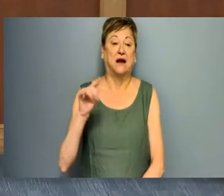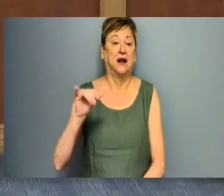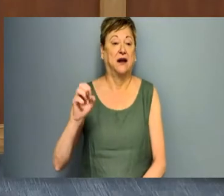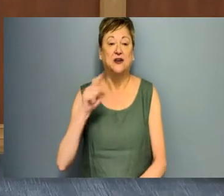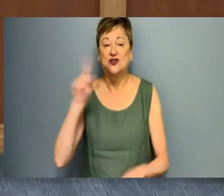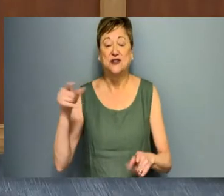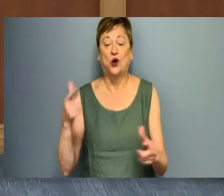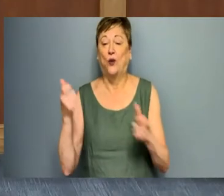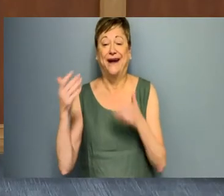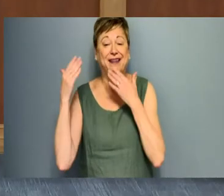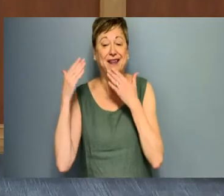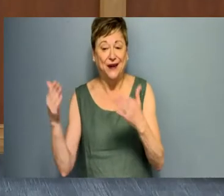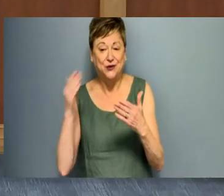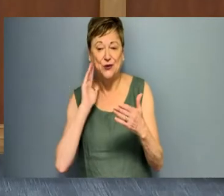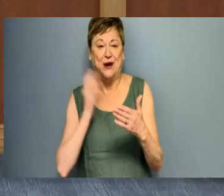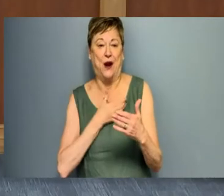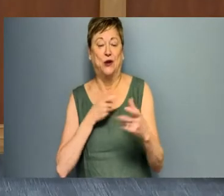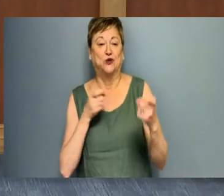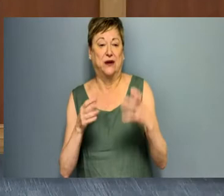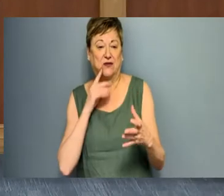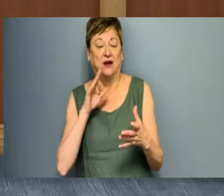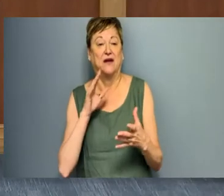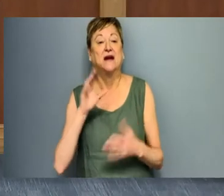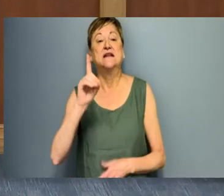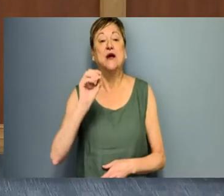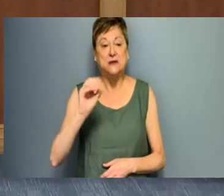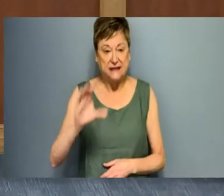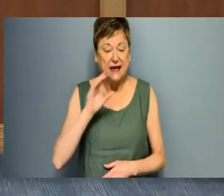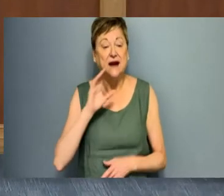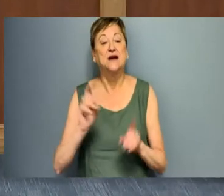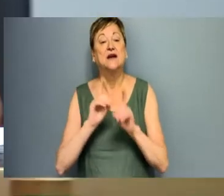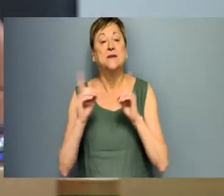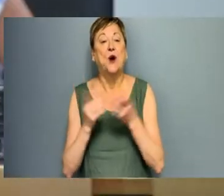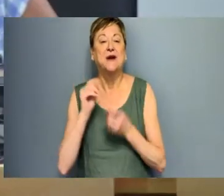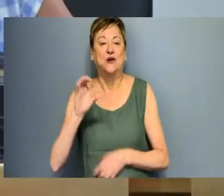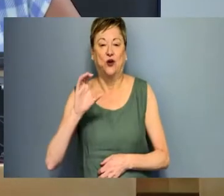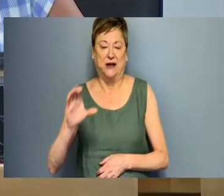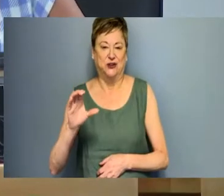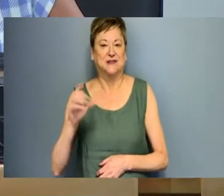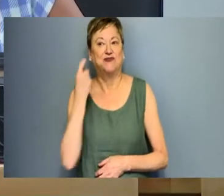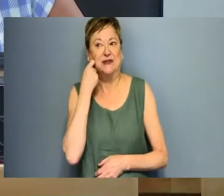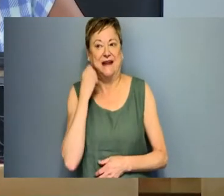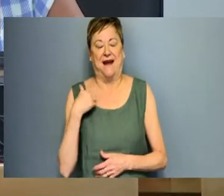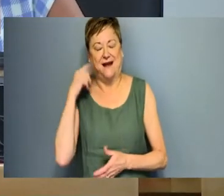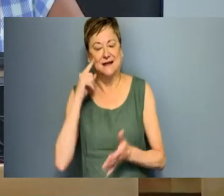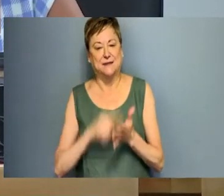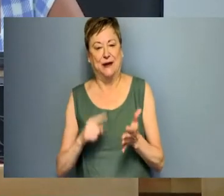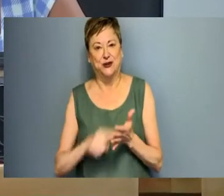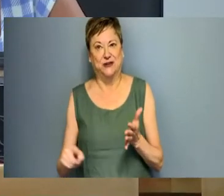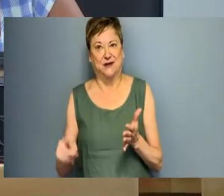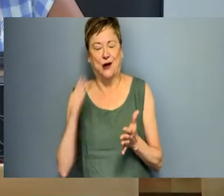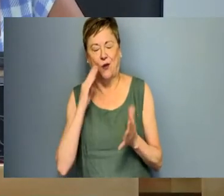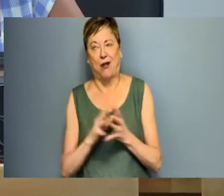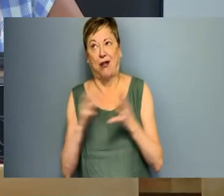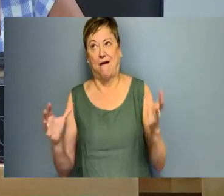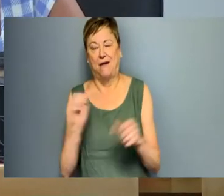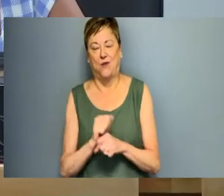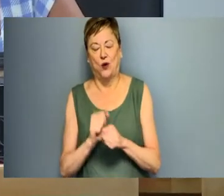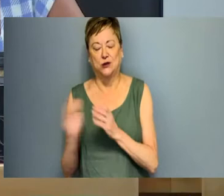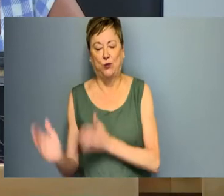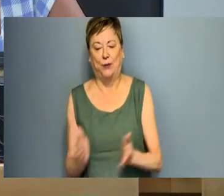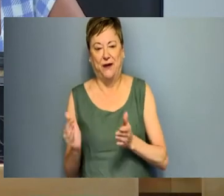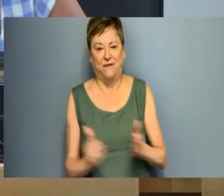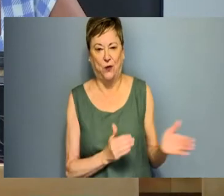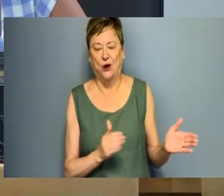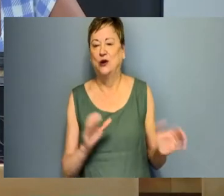shout out of thanks to our Director of Corrections and the Department of Corrections. They recently had an inspection, and I know that it was a ton of work to get ready for,